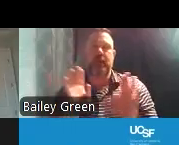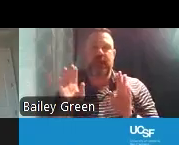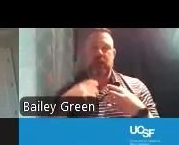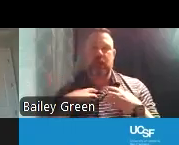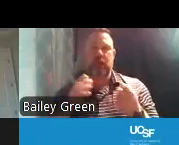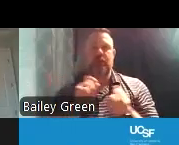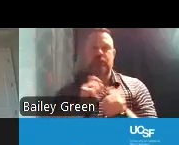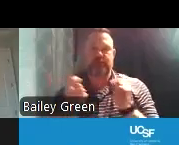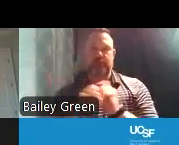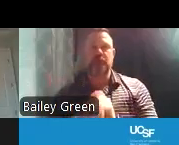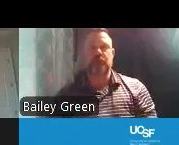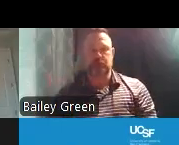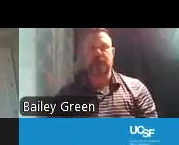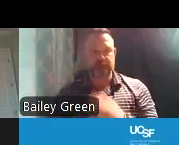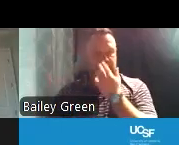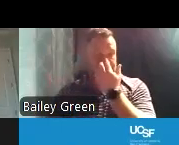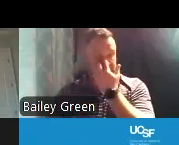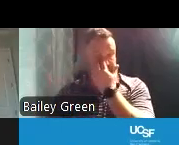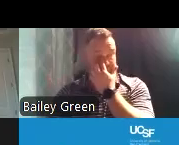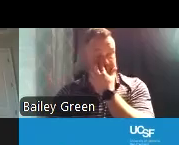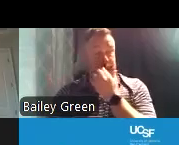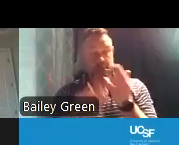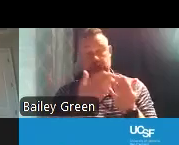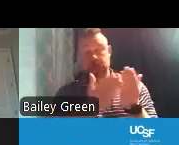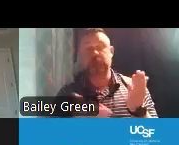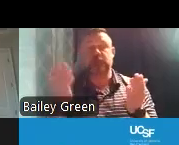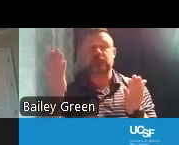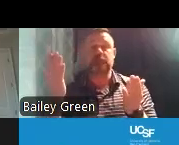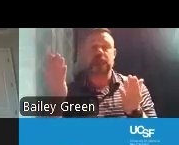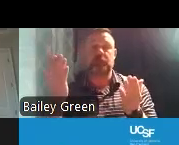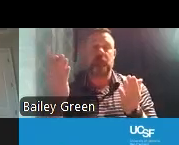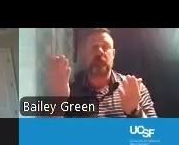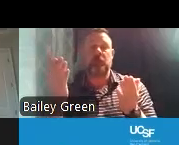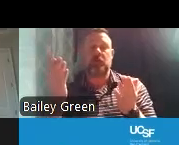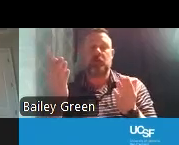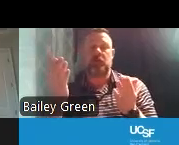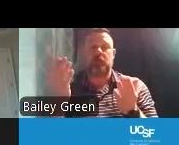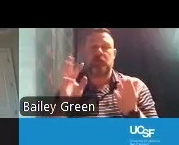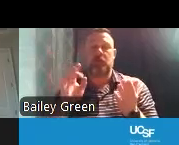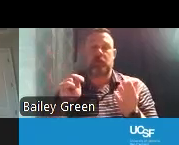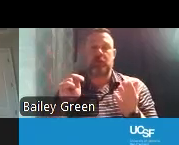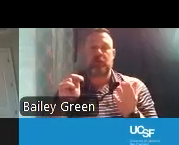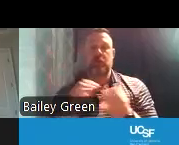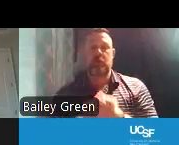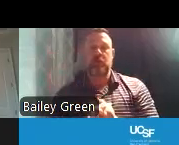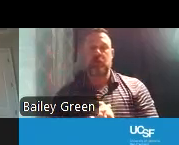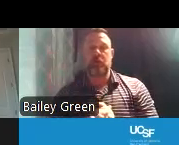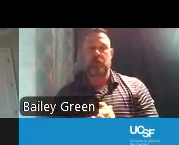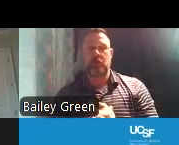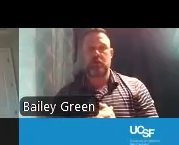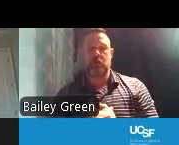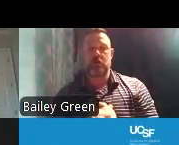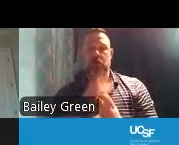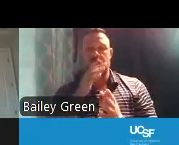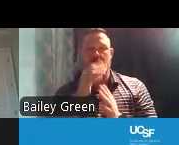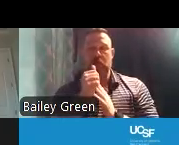health transformation. And I am going to turn it over to the amazing Wynn Canio, and who is going to